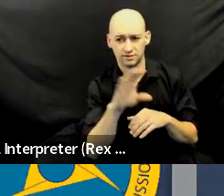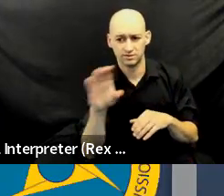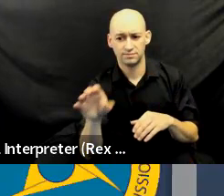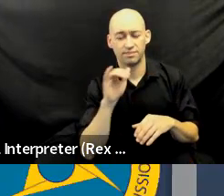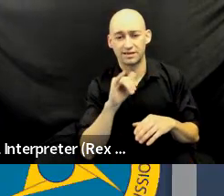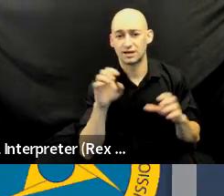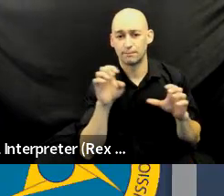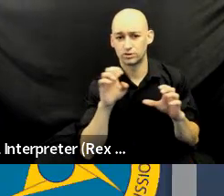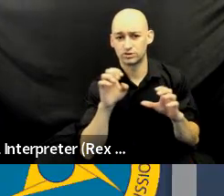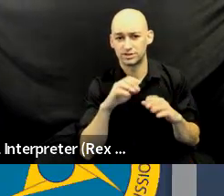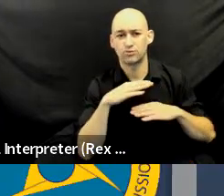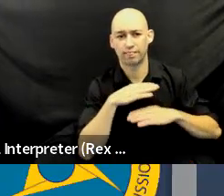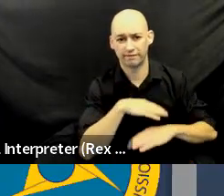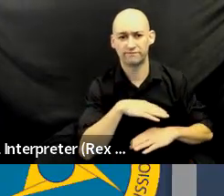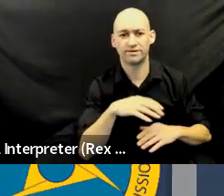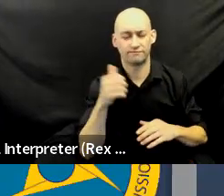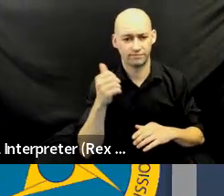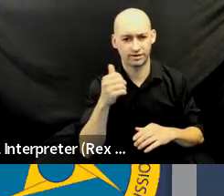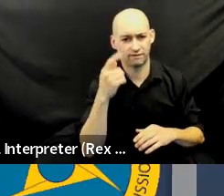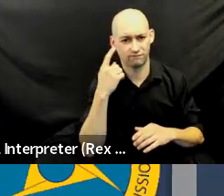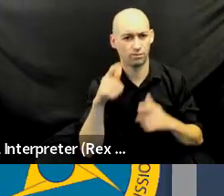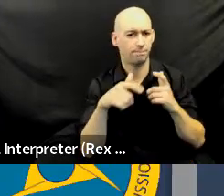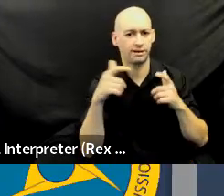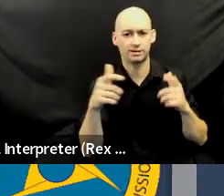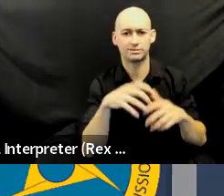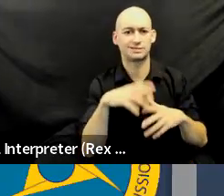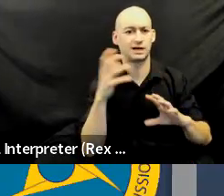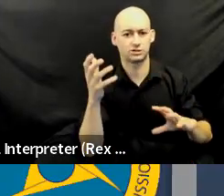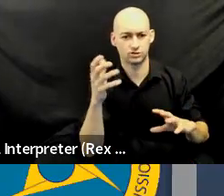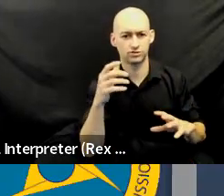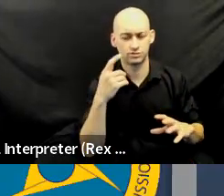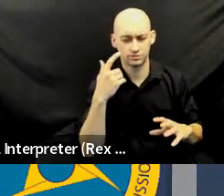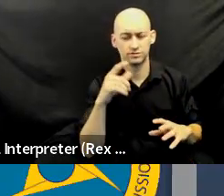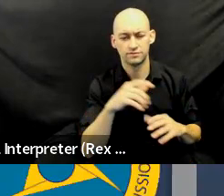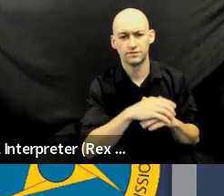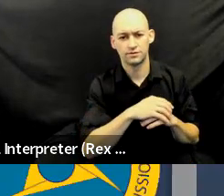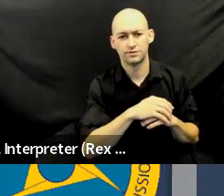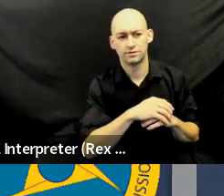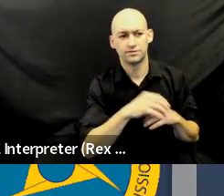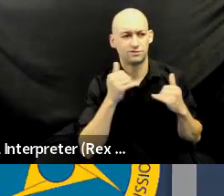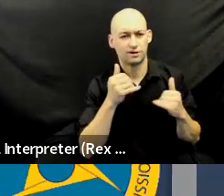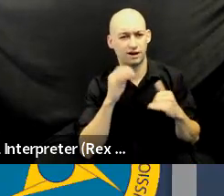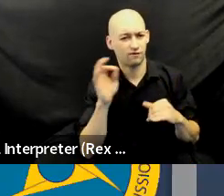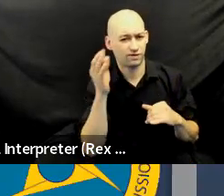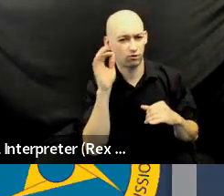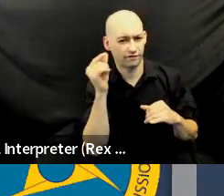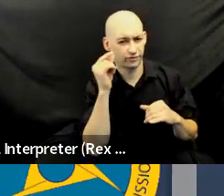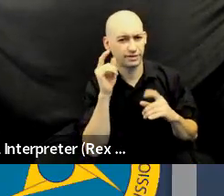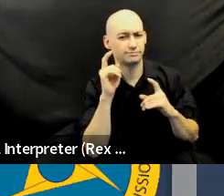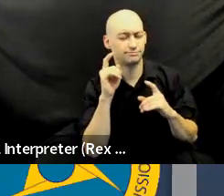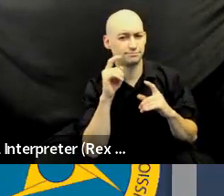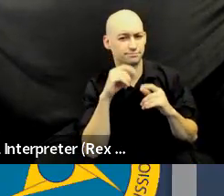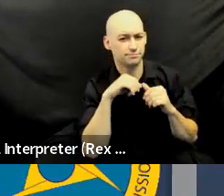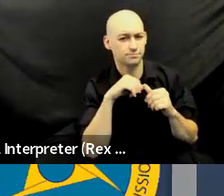emergency relief funds that go to large disasters throughout the country quickly. Also, right now, the federal government is in a